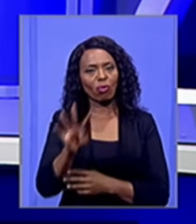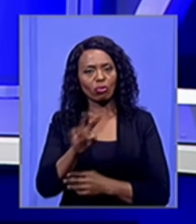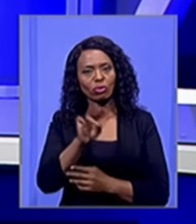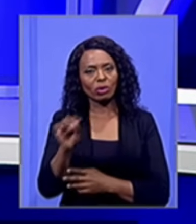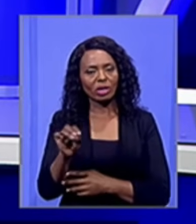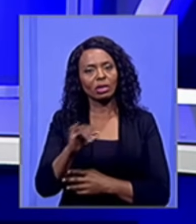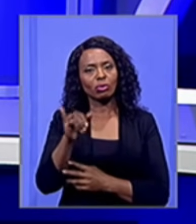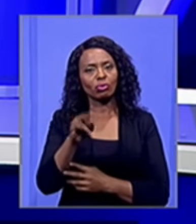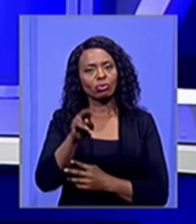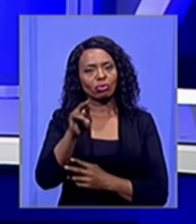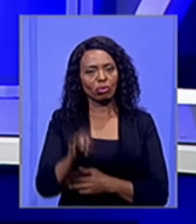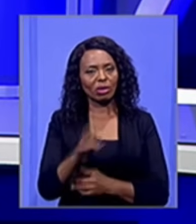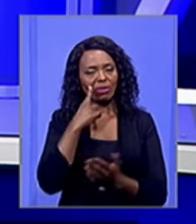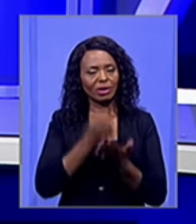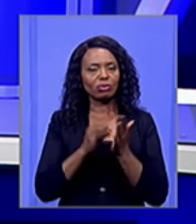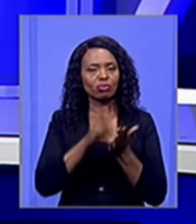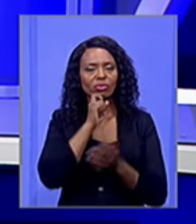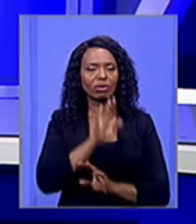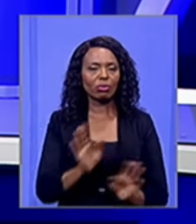ya lokela ka sebediso e le bopaki.